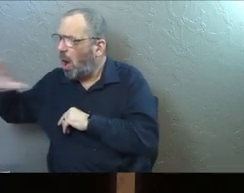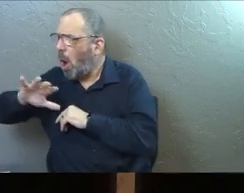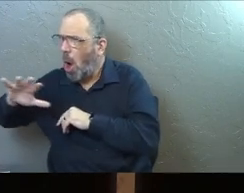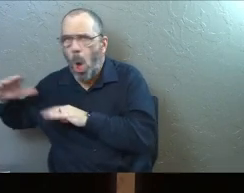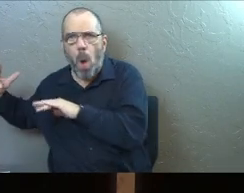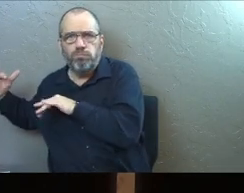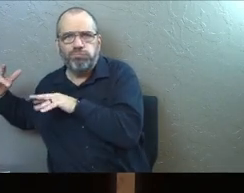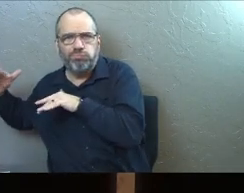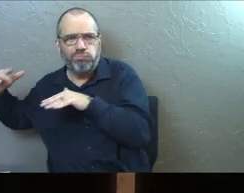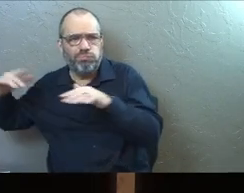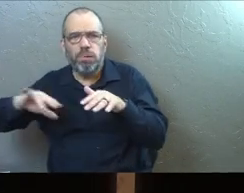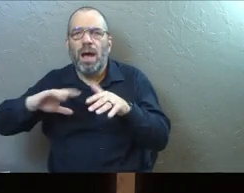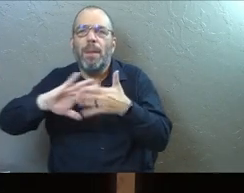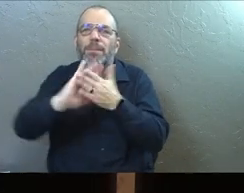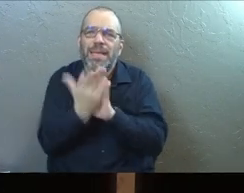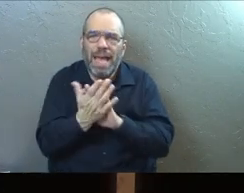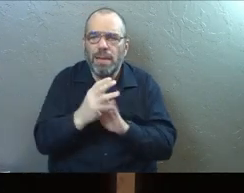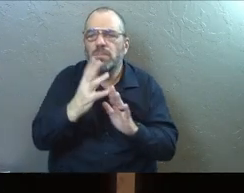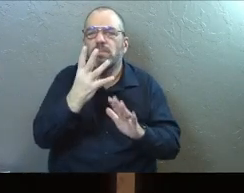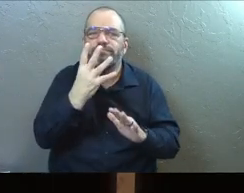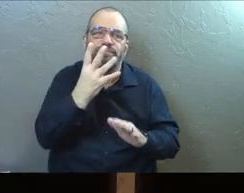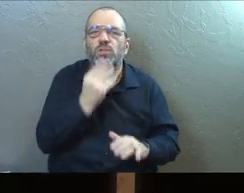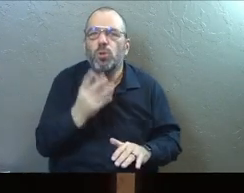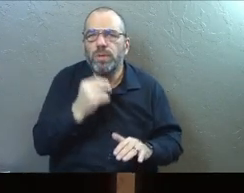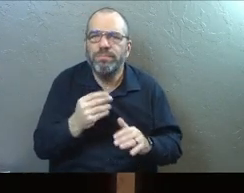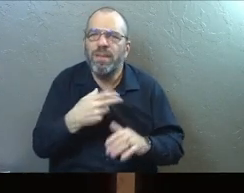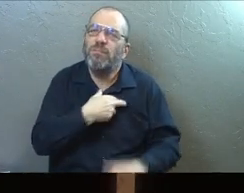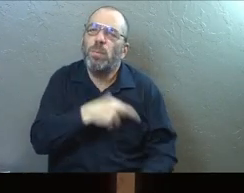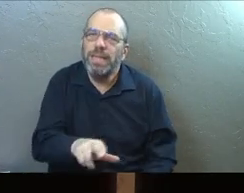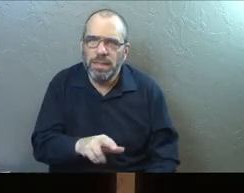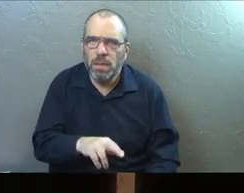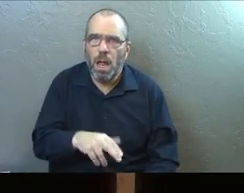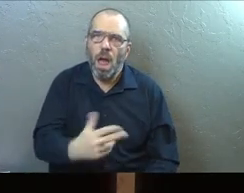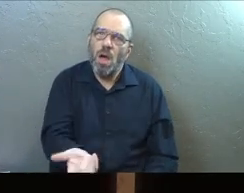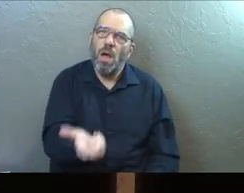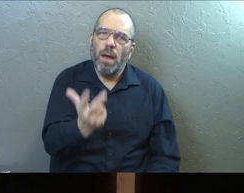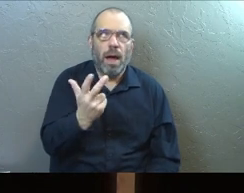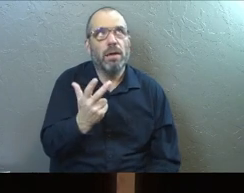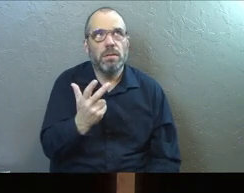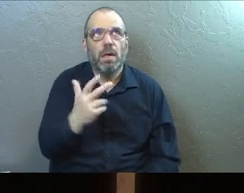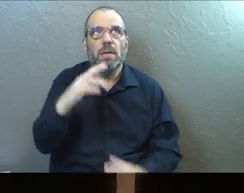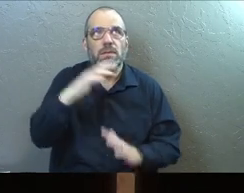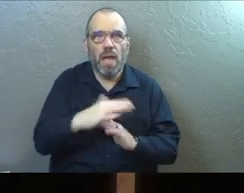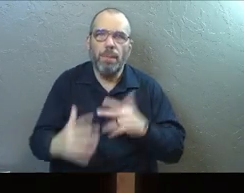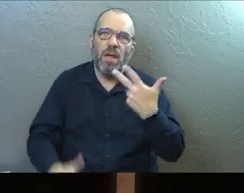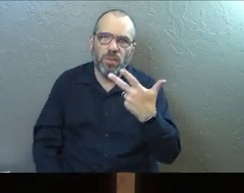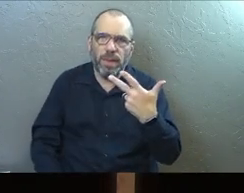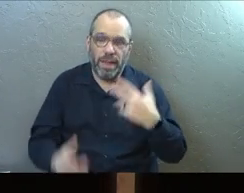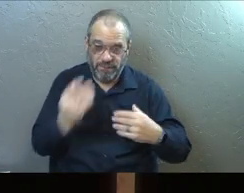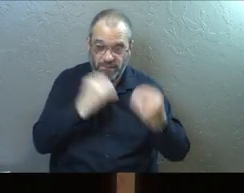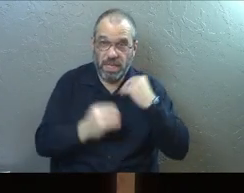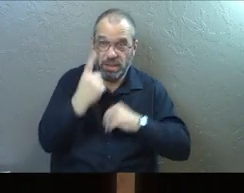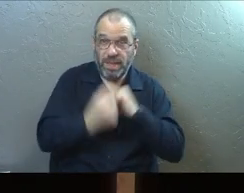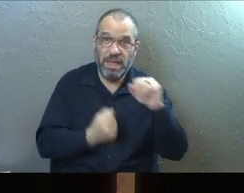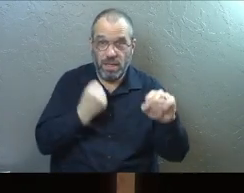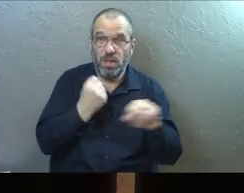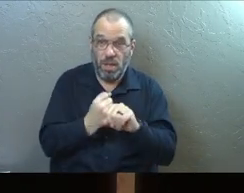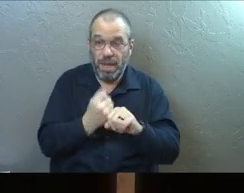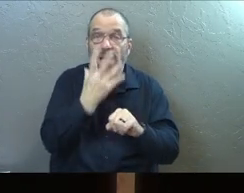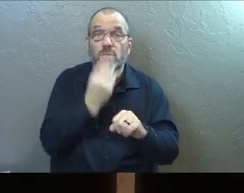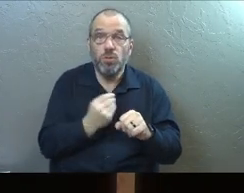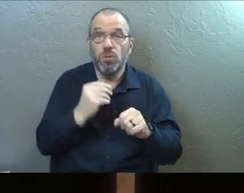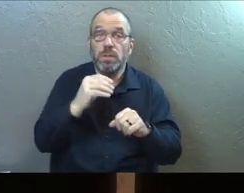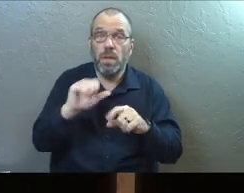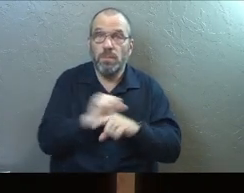had converted to Judaism as a religion. And there were the top three feasts of the year in the